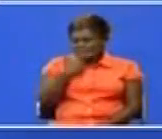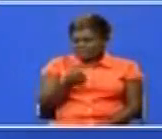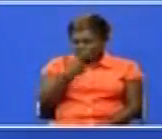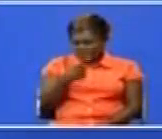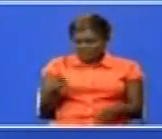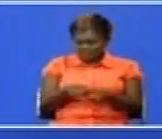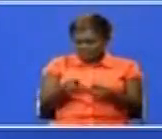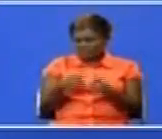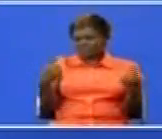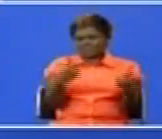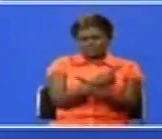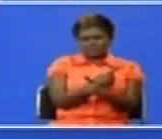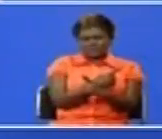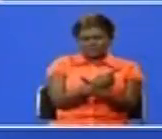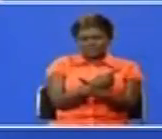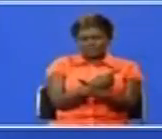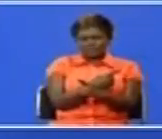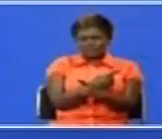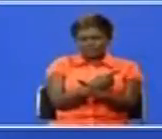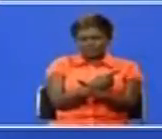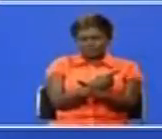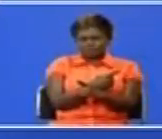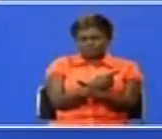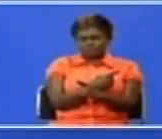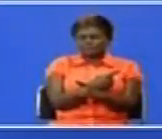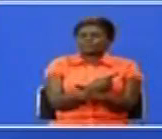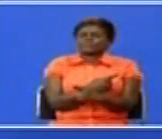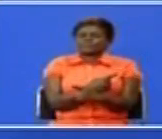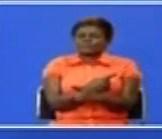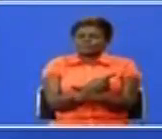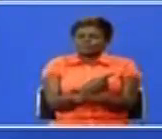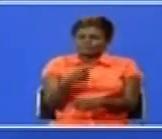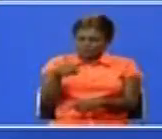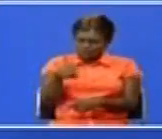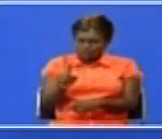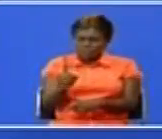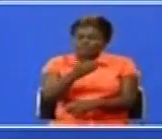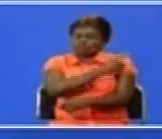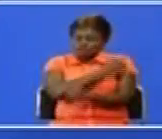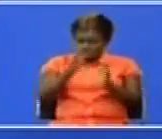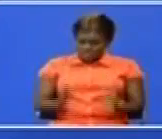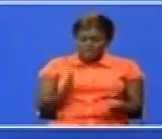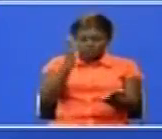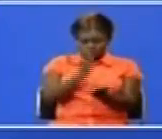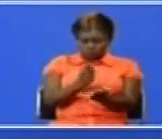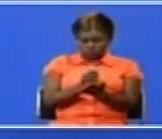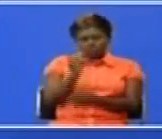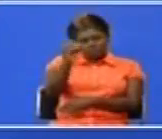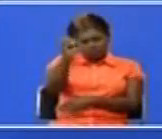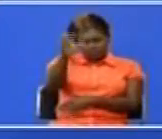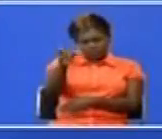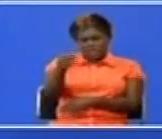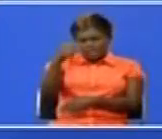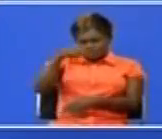called drugs. You know, it is. No pun intended. No. Okay, so it's gonna be after herbal some time? Clinic. Okay. Yeah. Jackson McKinney Herbal